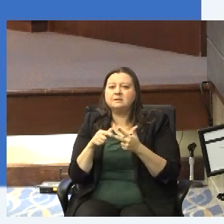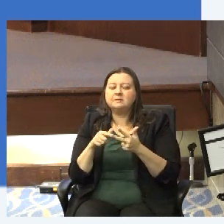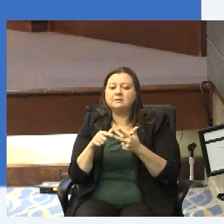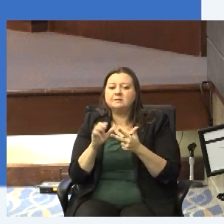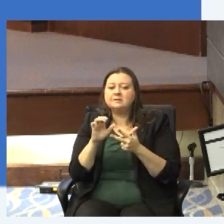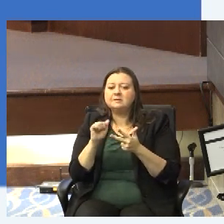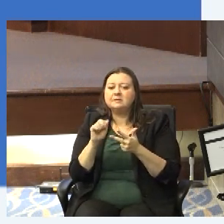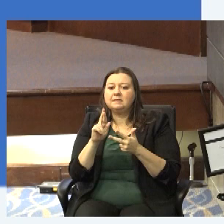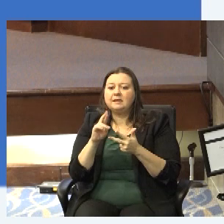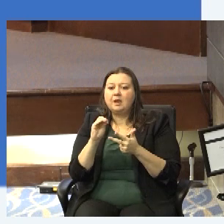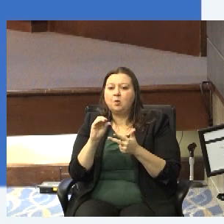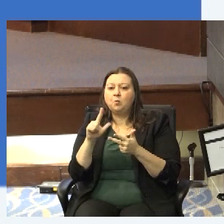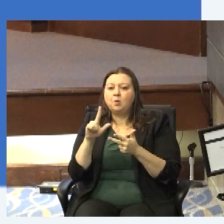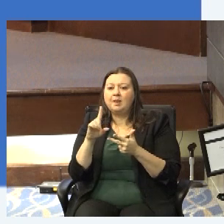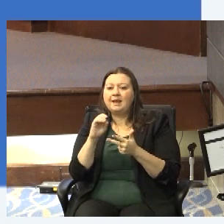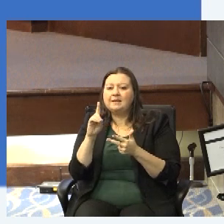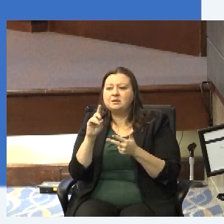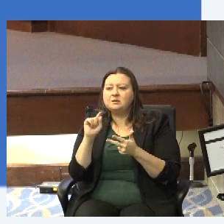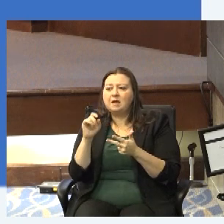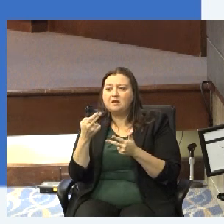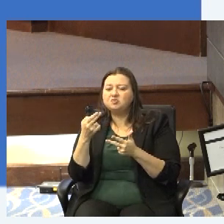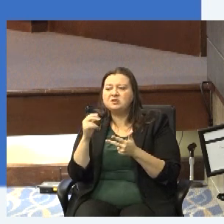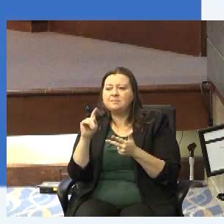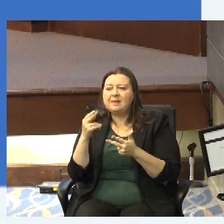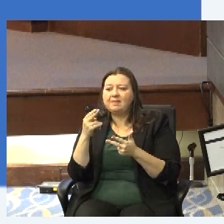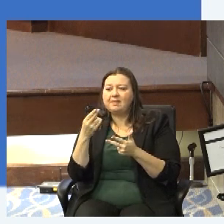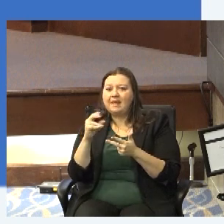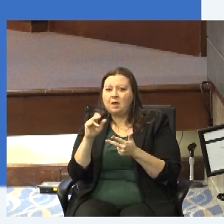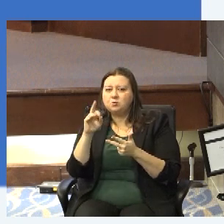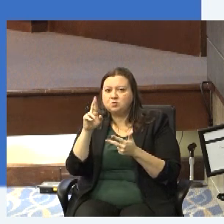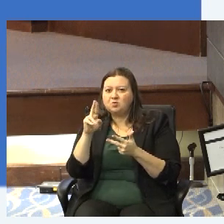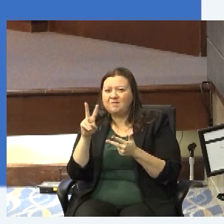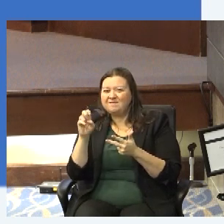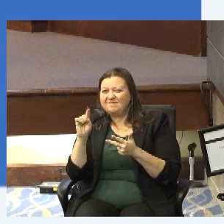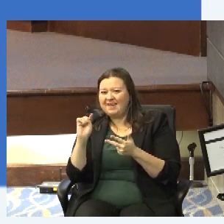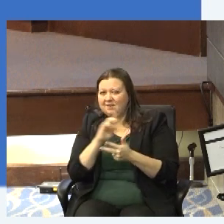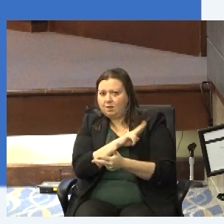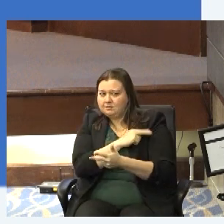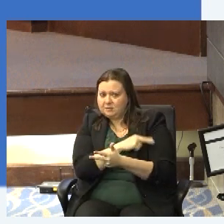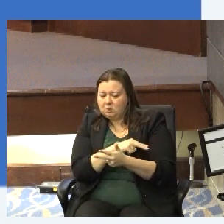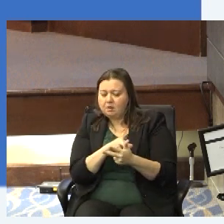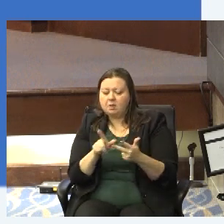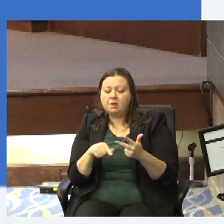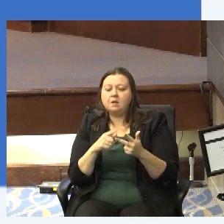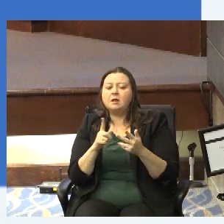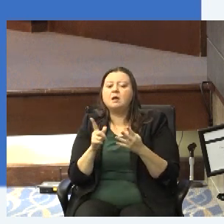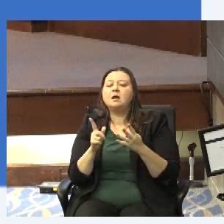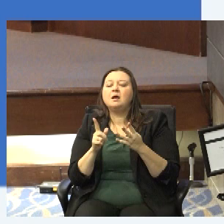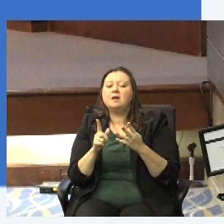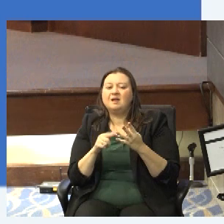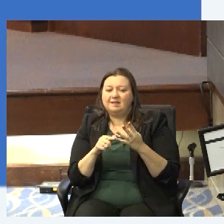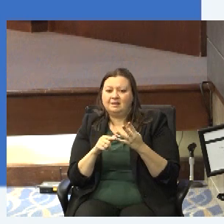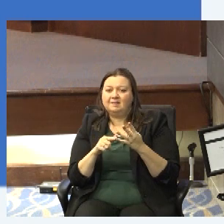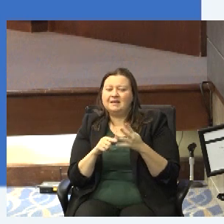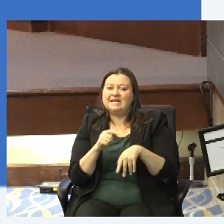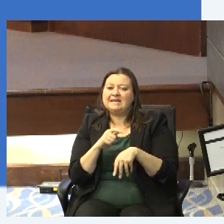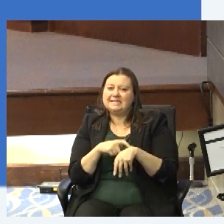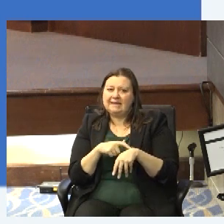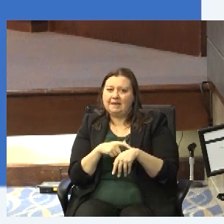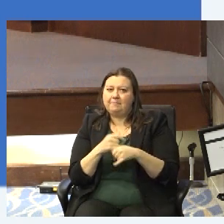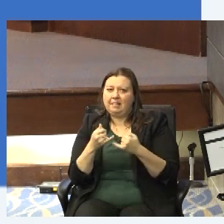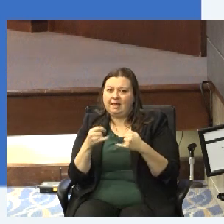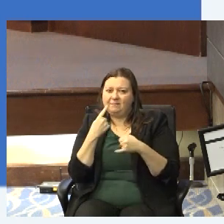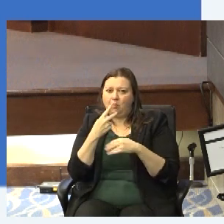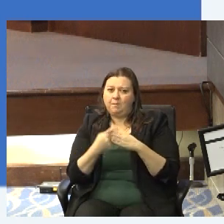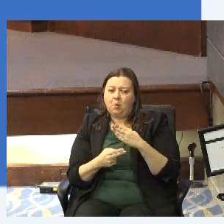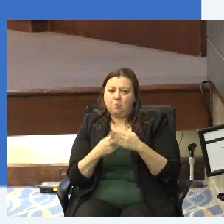Dutch Smidhauser Veterinary Hospital, and then provide an update on the budget and timeline for both